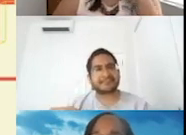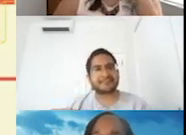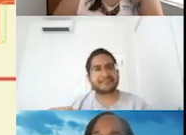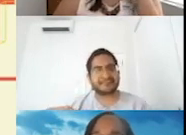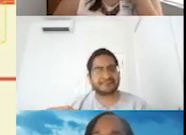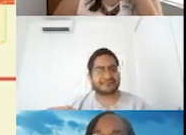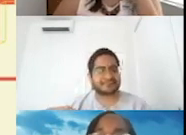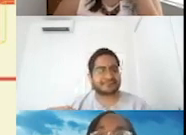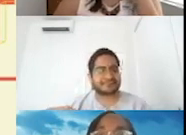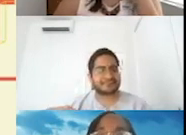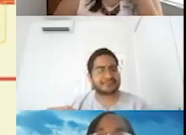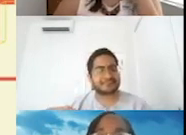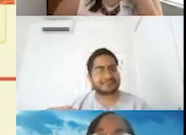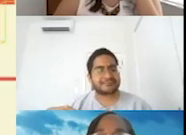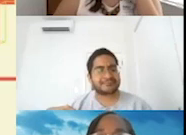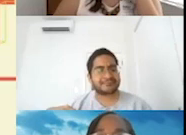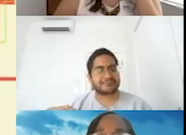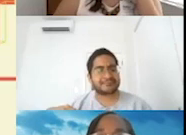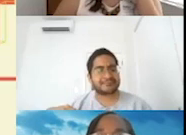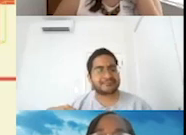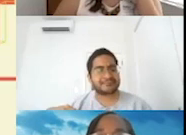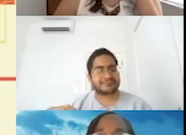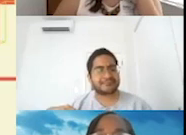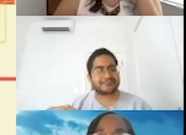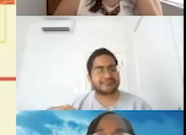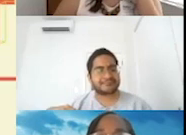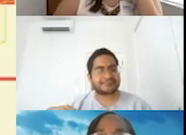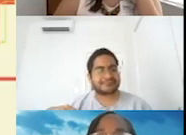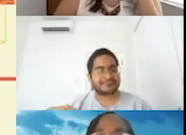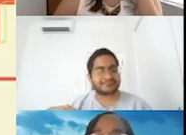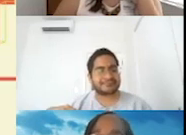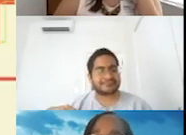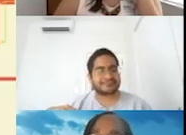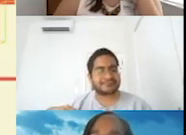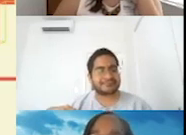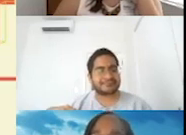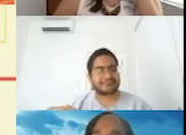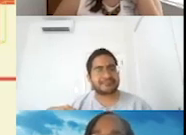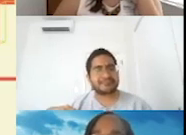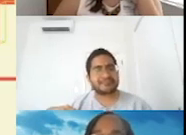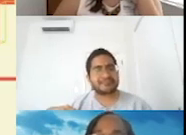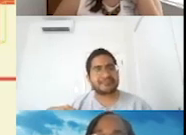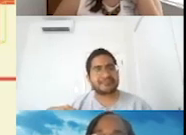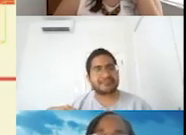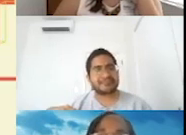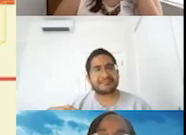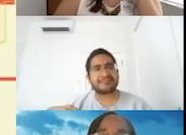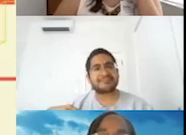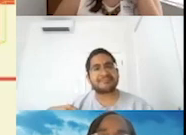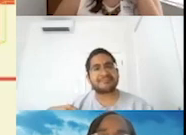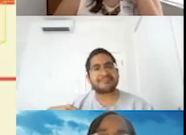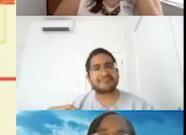our own nations, provide protection within our communities? And as a designer, where do you